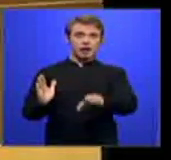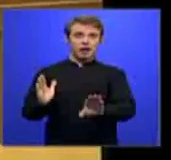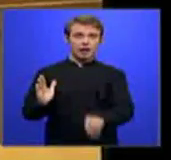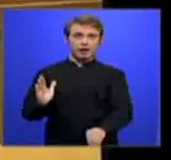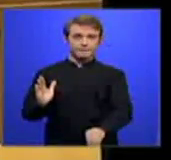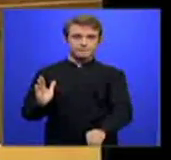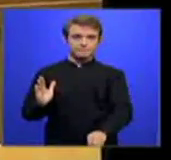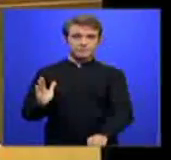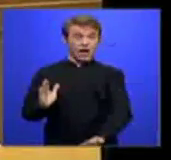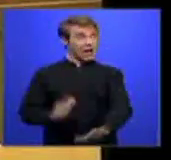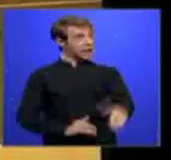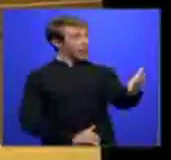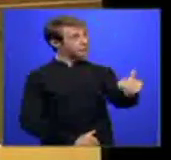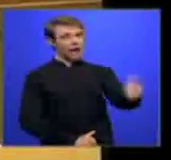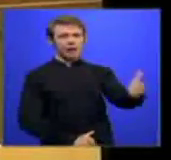restitution claims